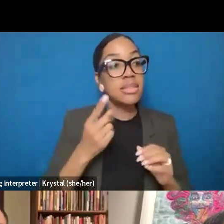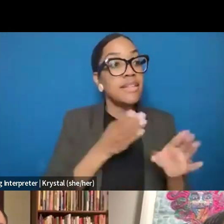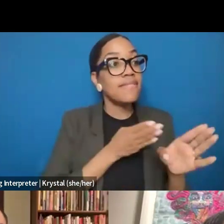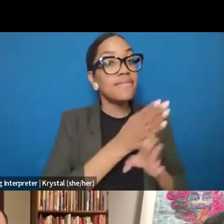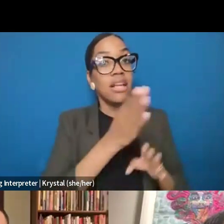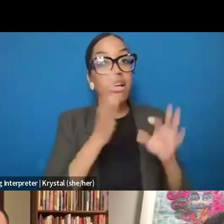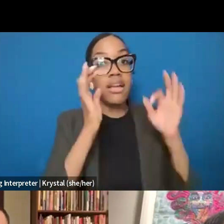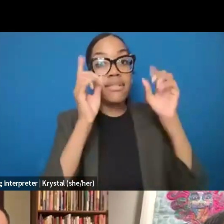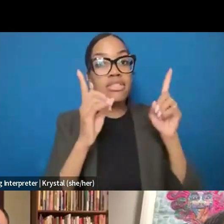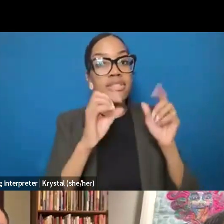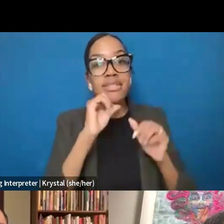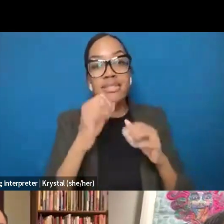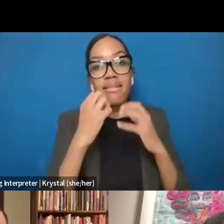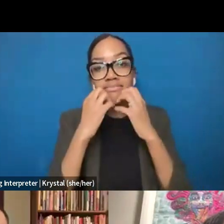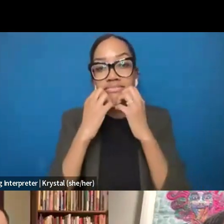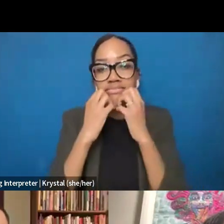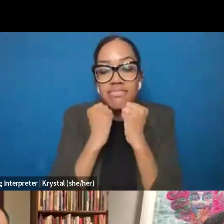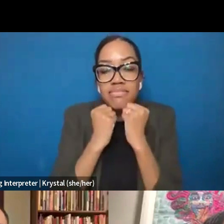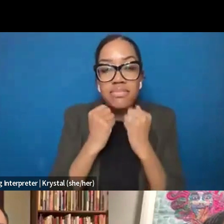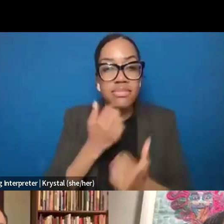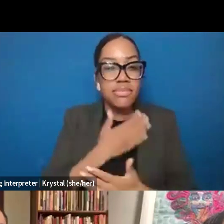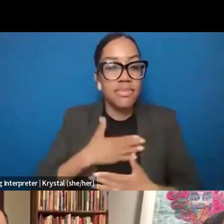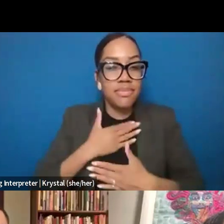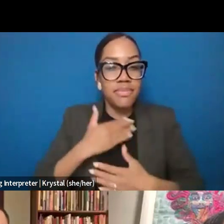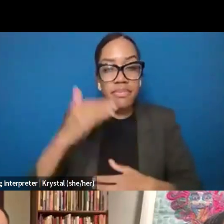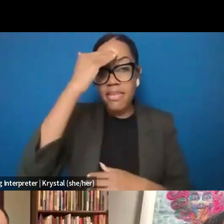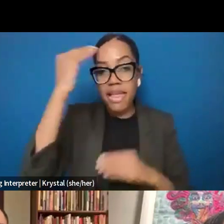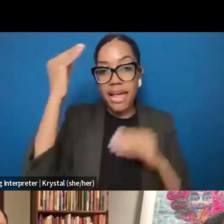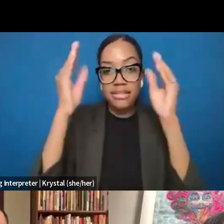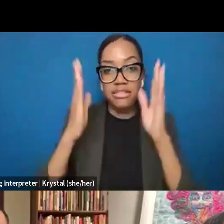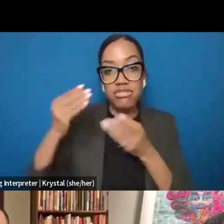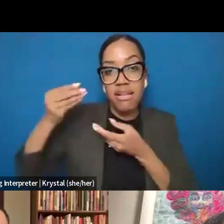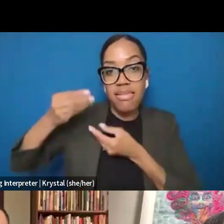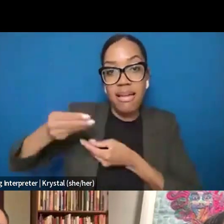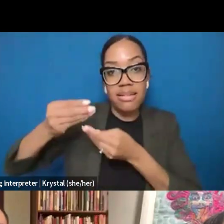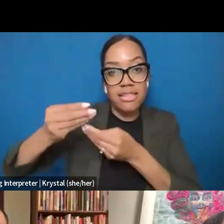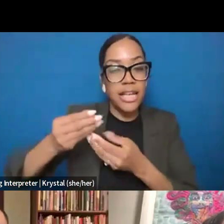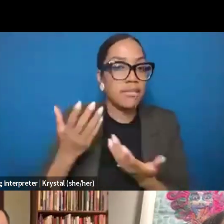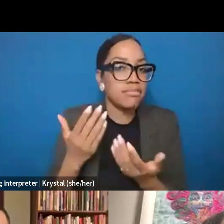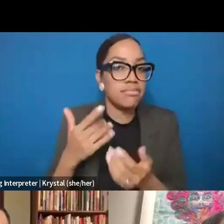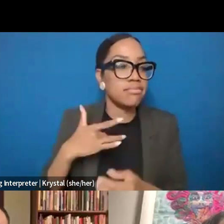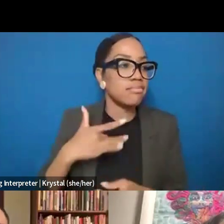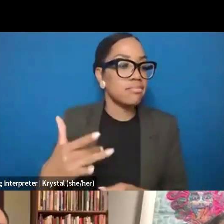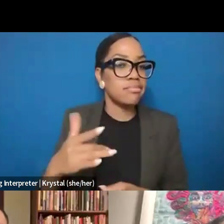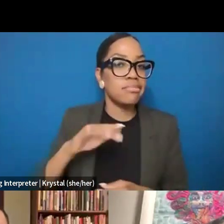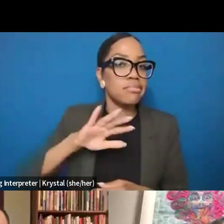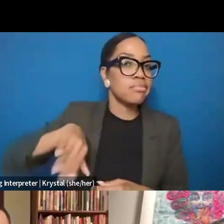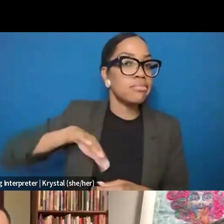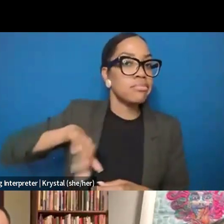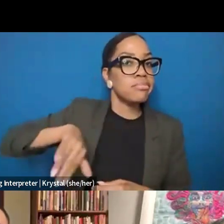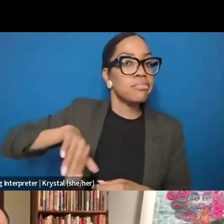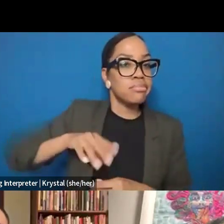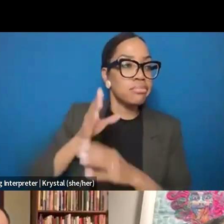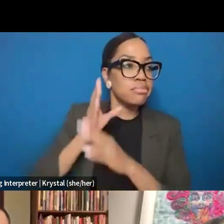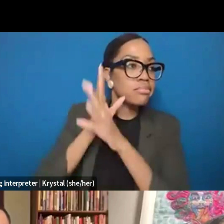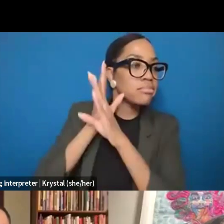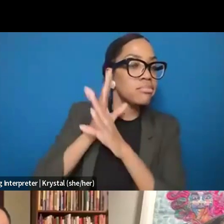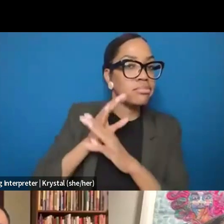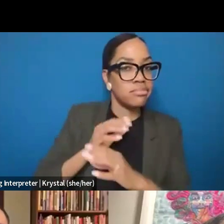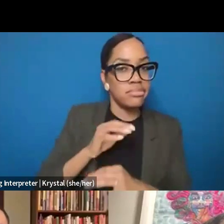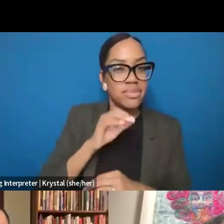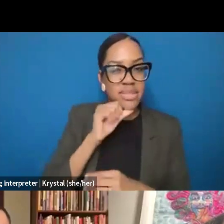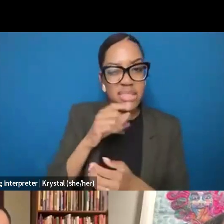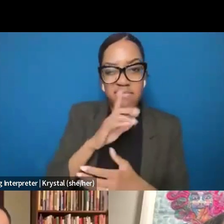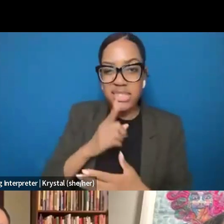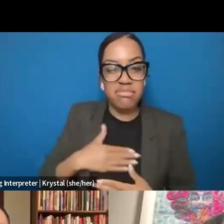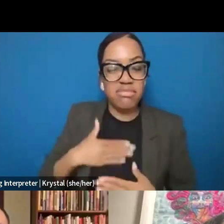appreciating the legacy of Black teachers, but even in the context of how we have taught the history of the Black freedom struggle, teachers just